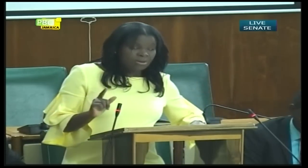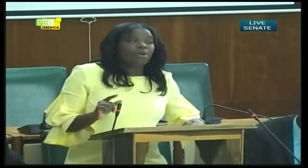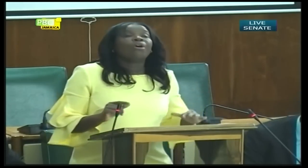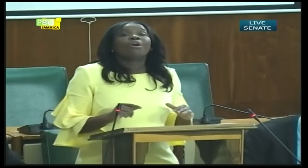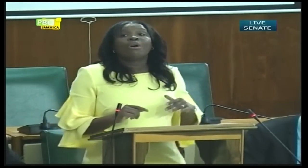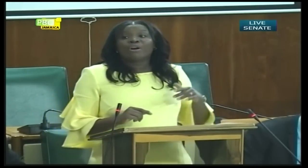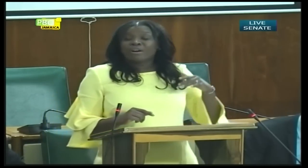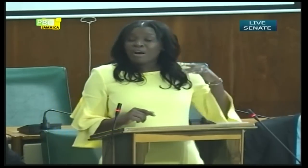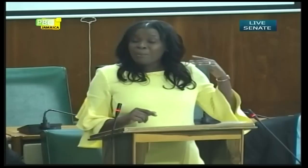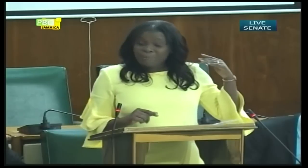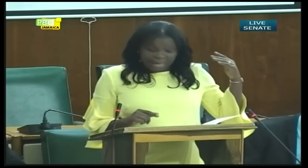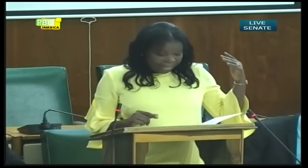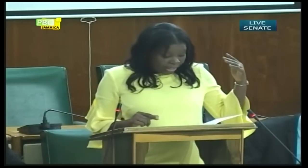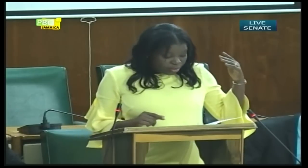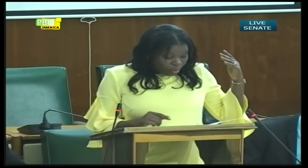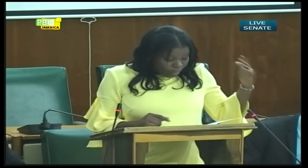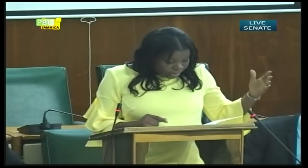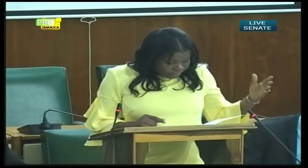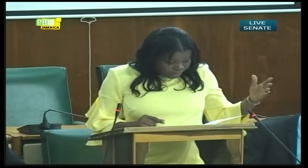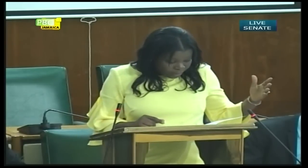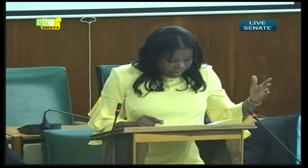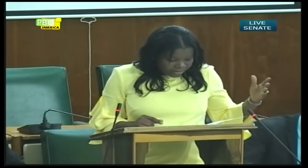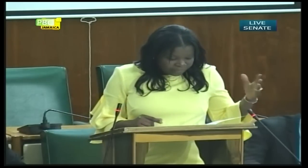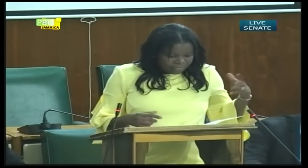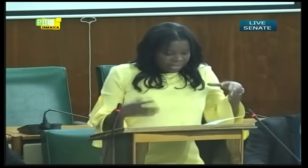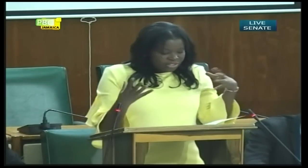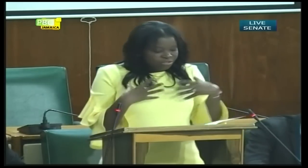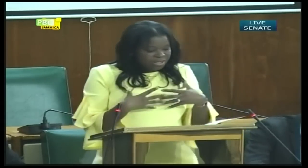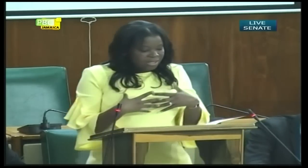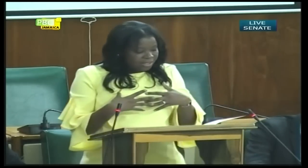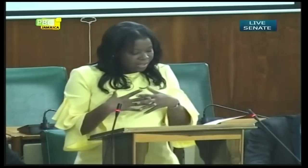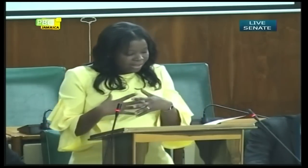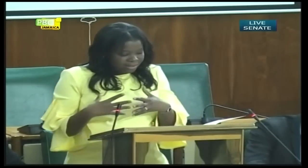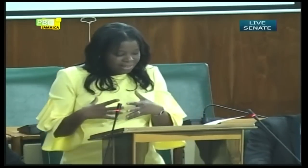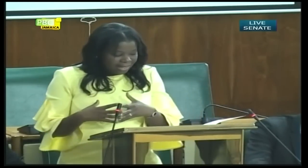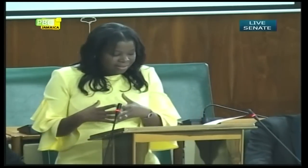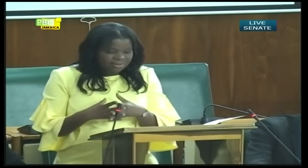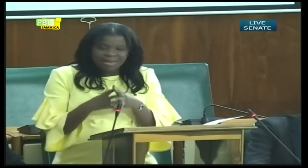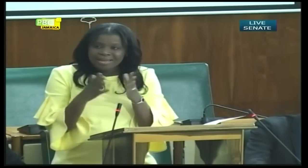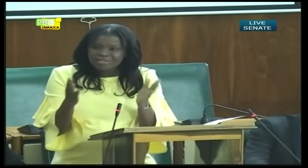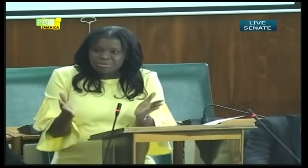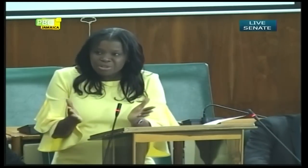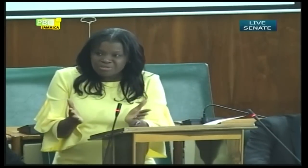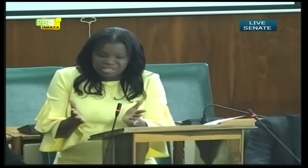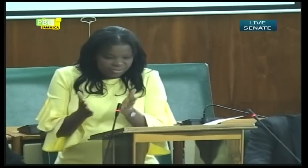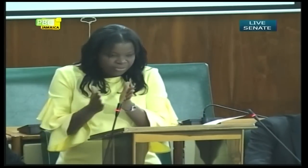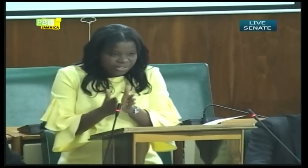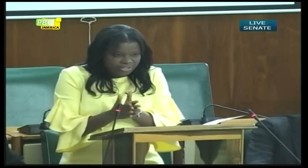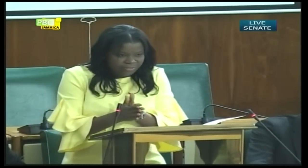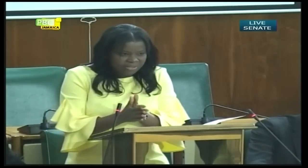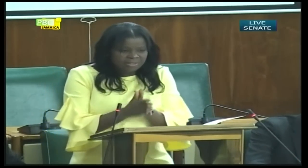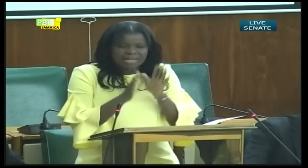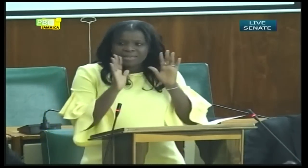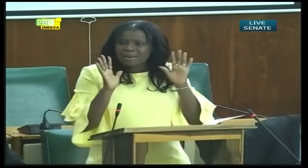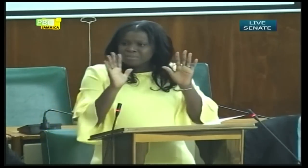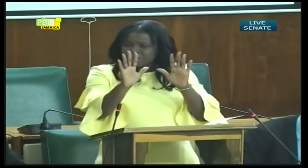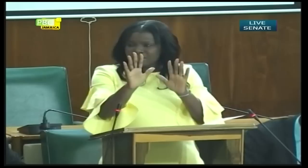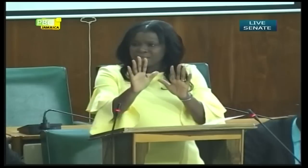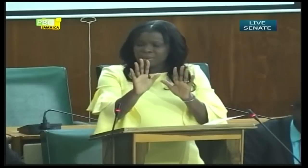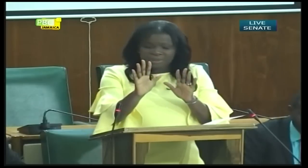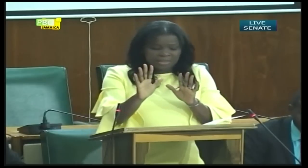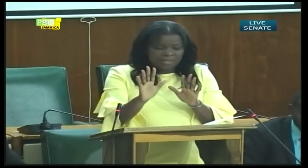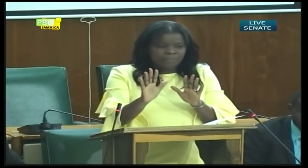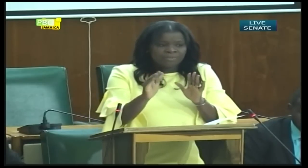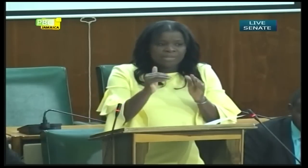beneficiary or by an order of the court, then the trustee is not entitled to any remuneration for his services. And I'm just